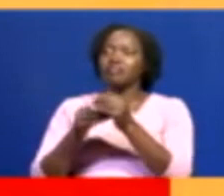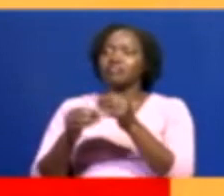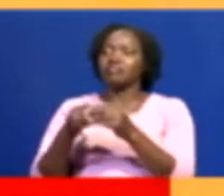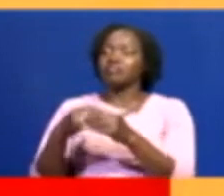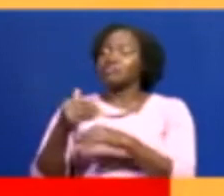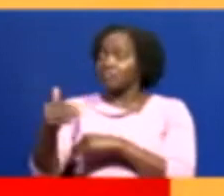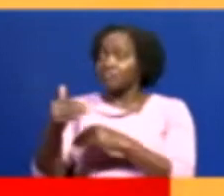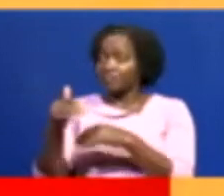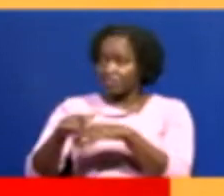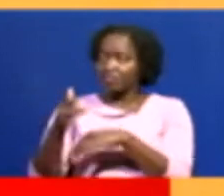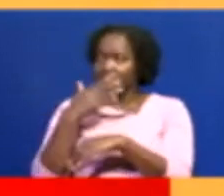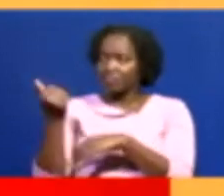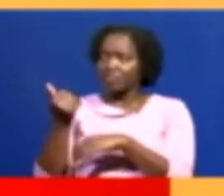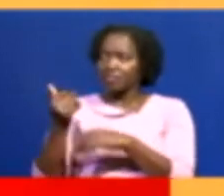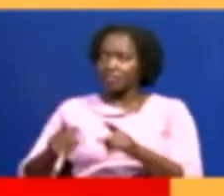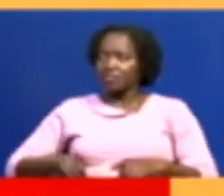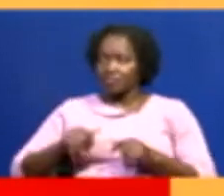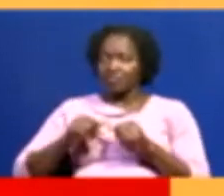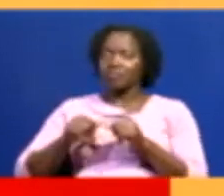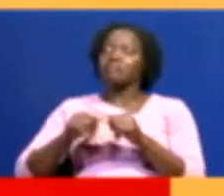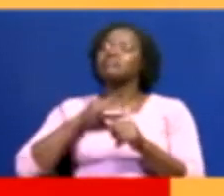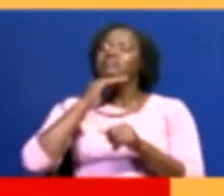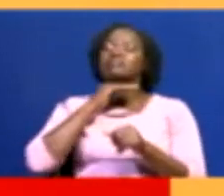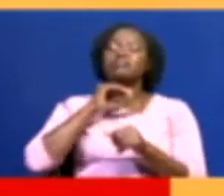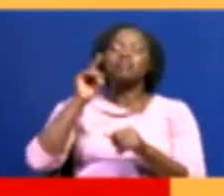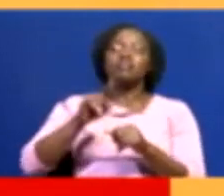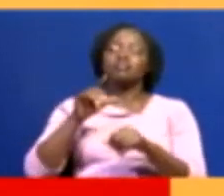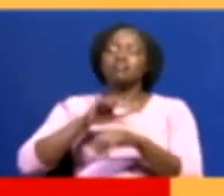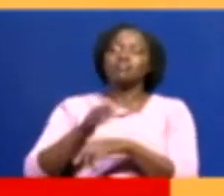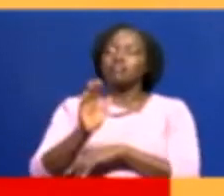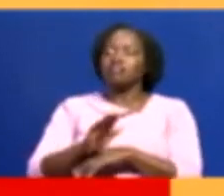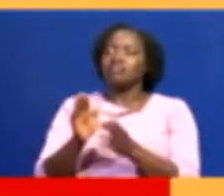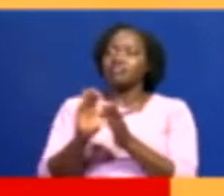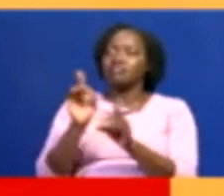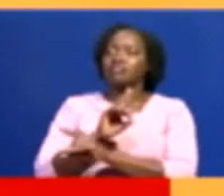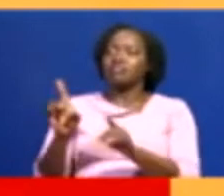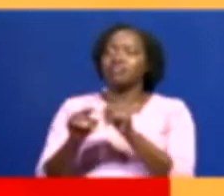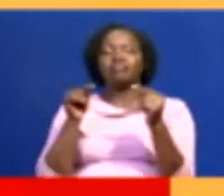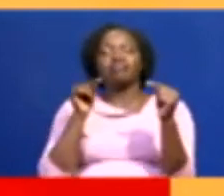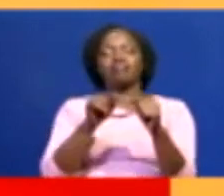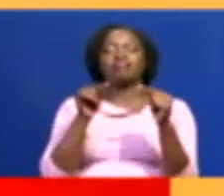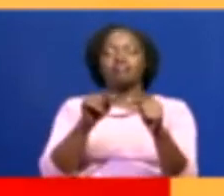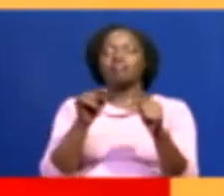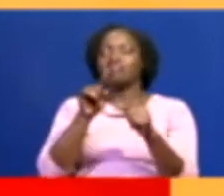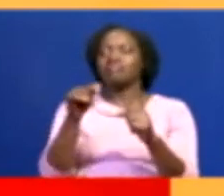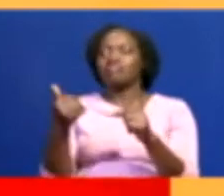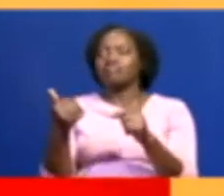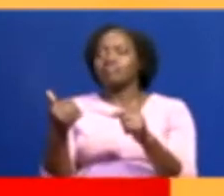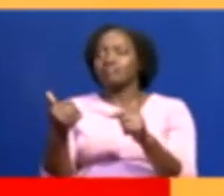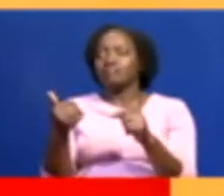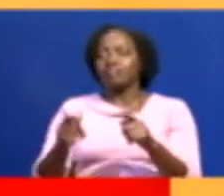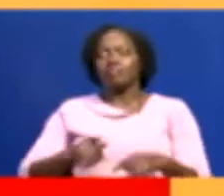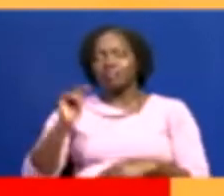better, because the lives that are continuing to be lost cannot be recovered, and everybody is blaming the other about the lives of Kenyans.